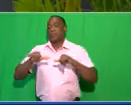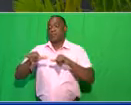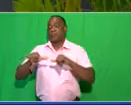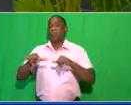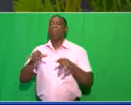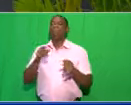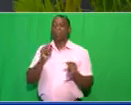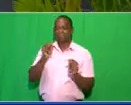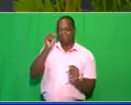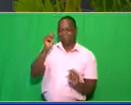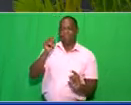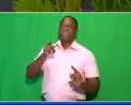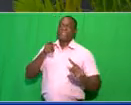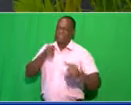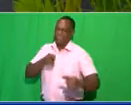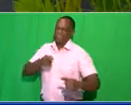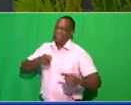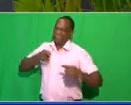struggles.